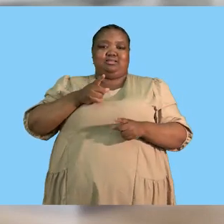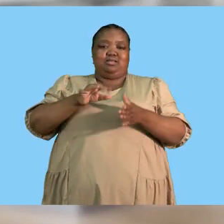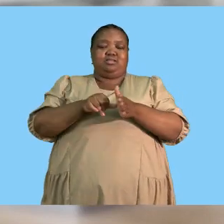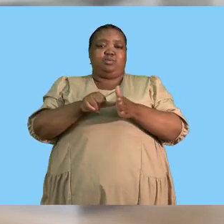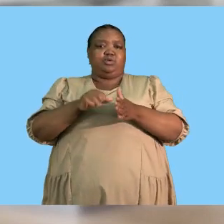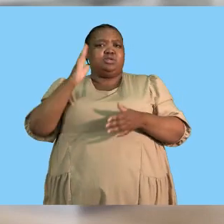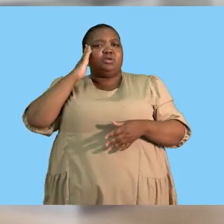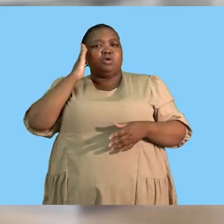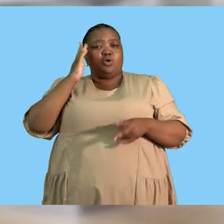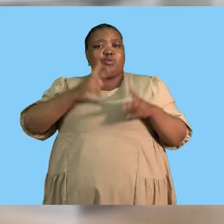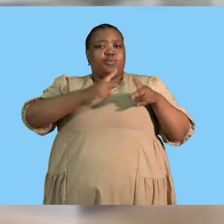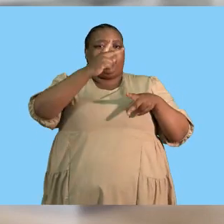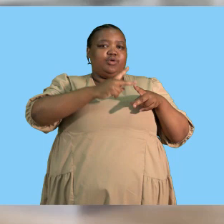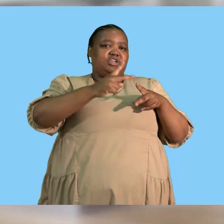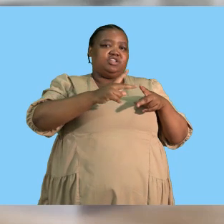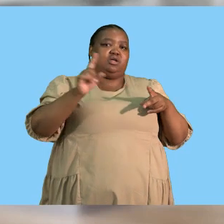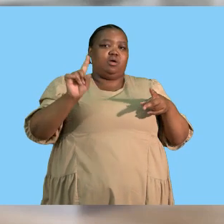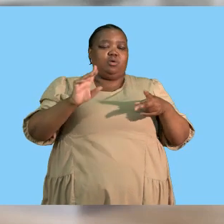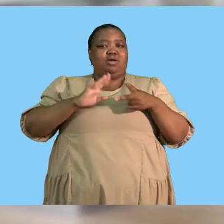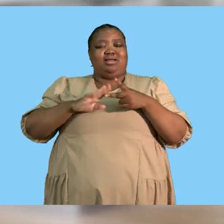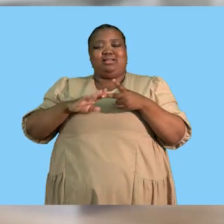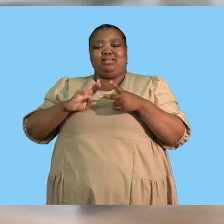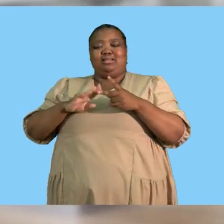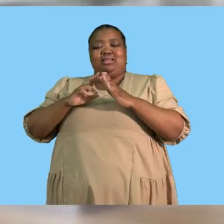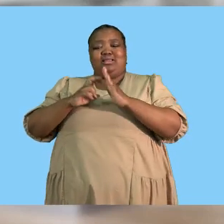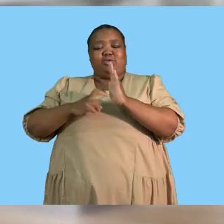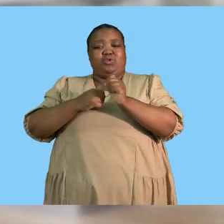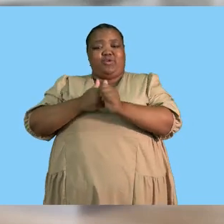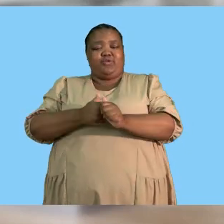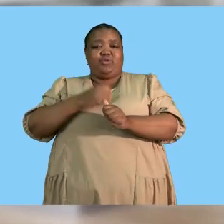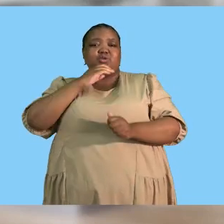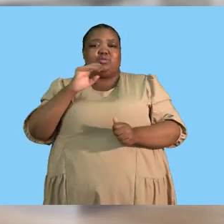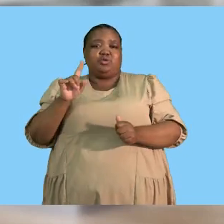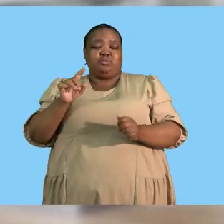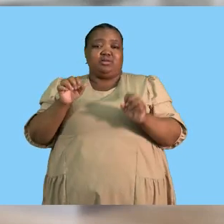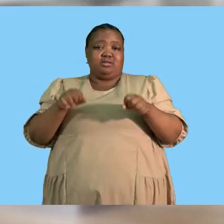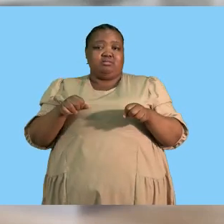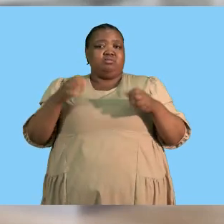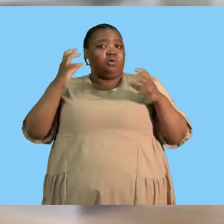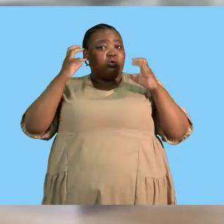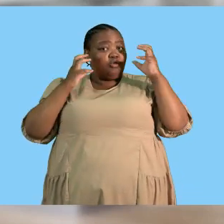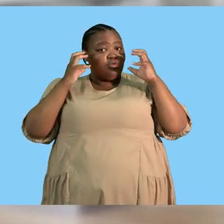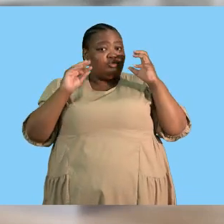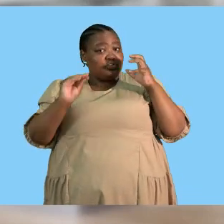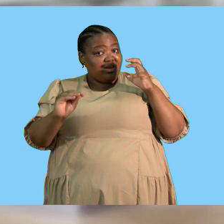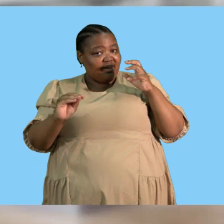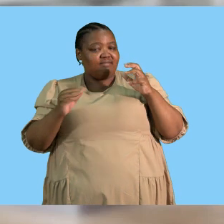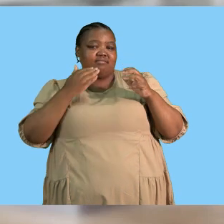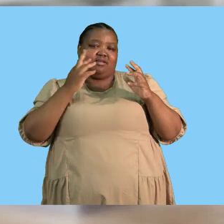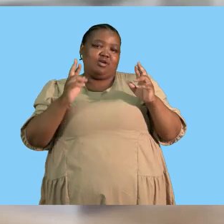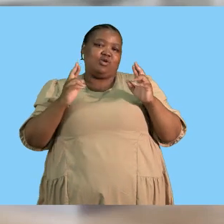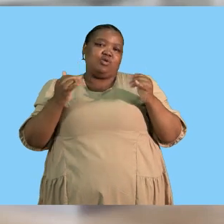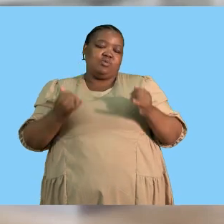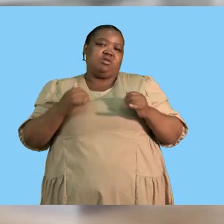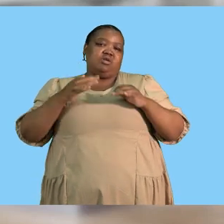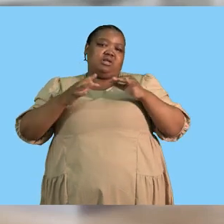know what is professional and what is ethical. I hope this clarifies all the misconceptions that you might have